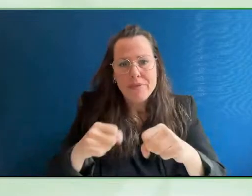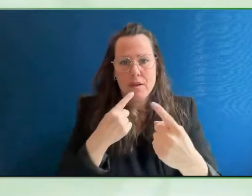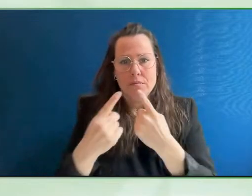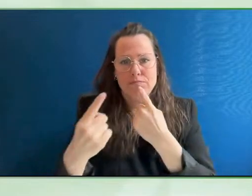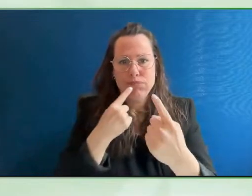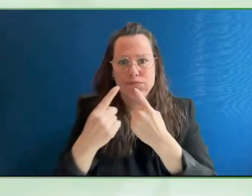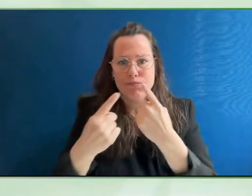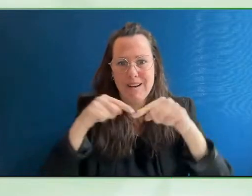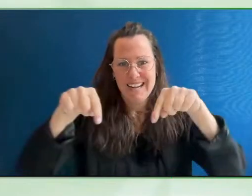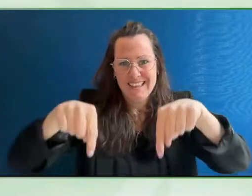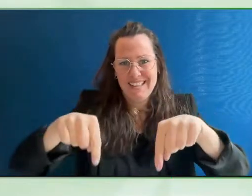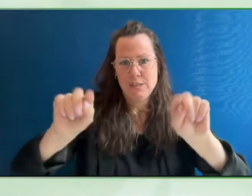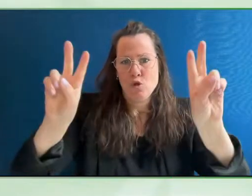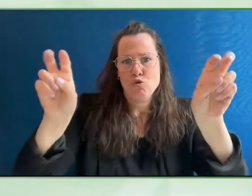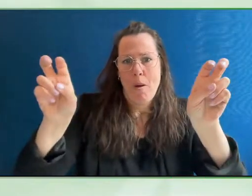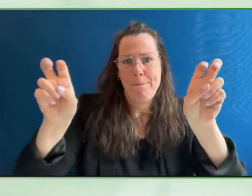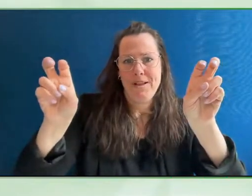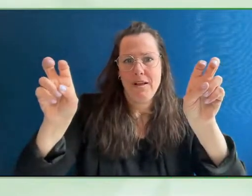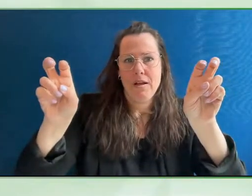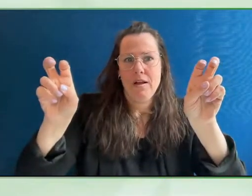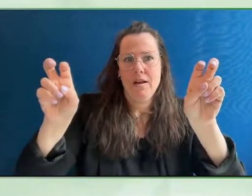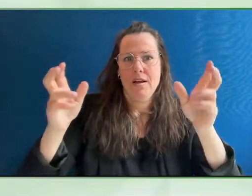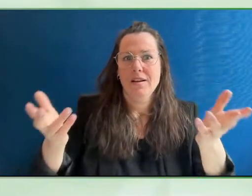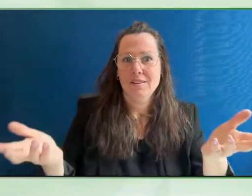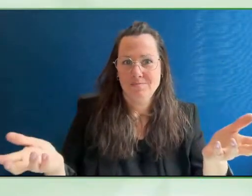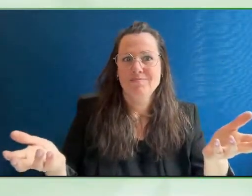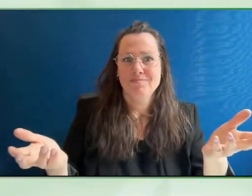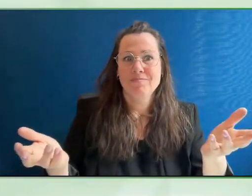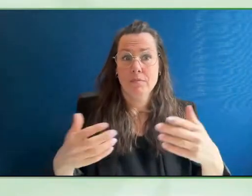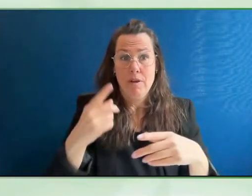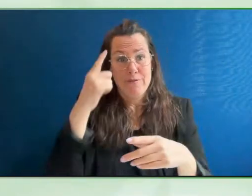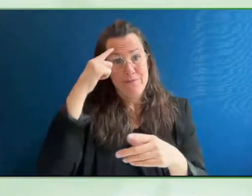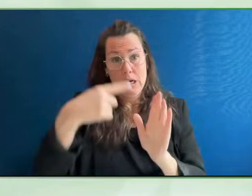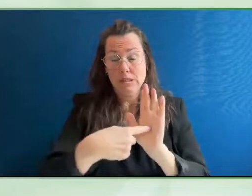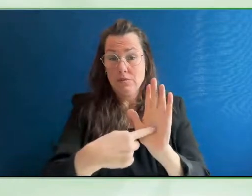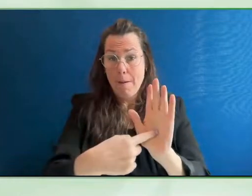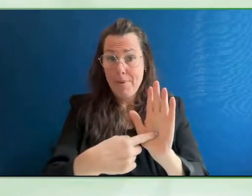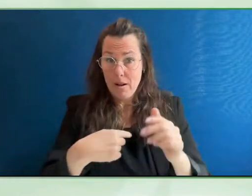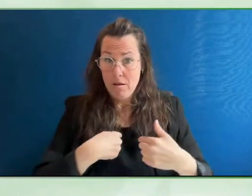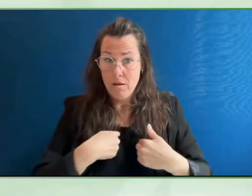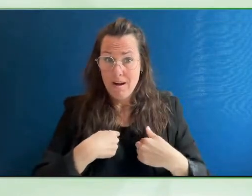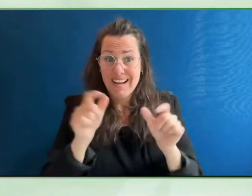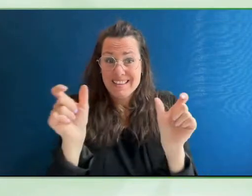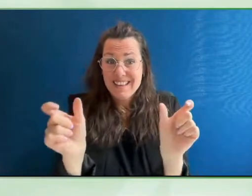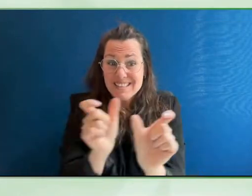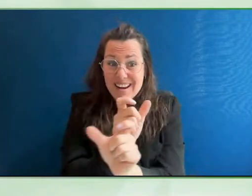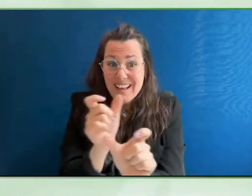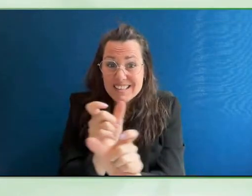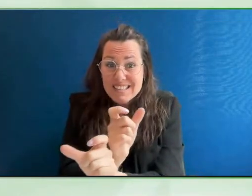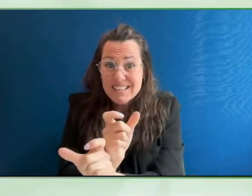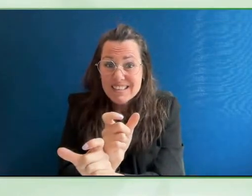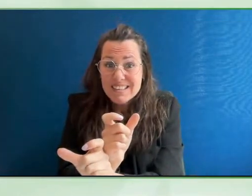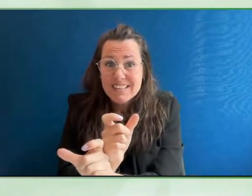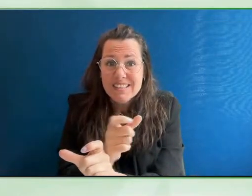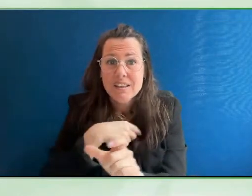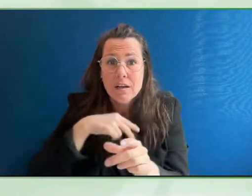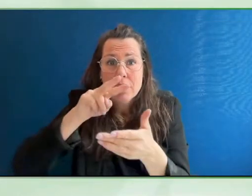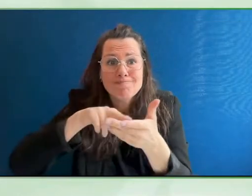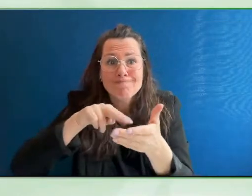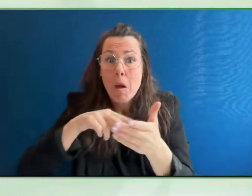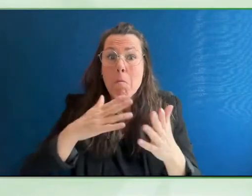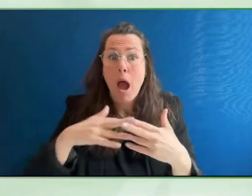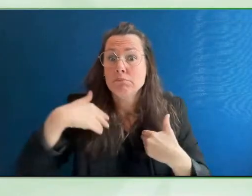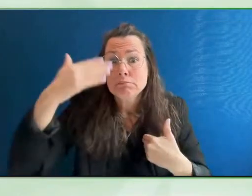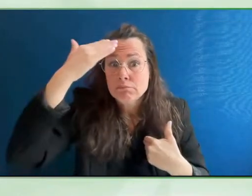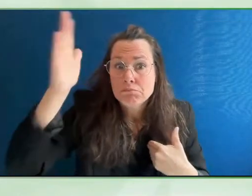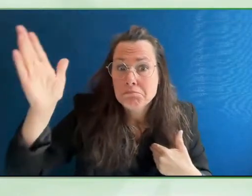is my world, and this is how you work with me. Here's my bio. Here's how to talk to me. Here's how to communicate with me. Here's how to expect, or here's